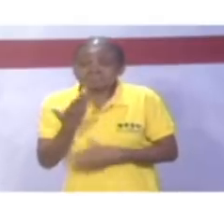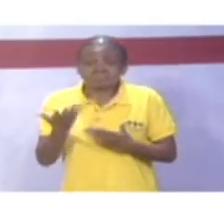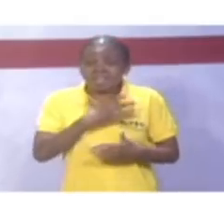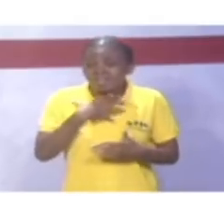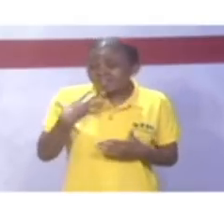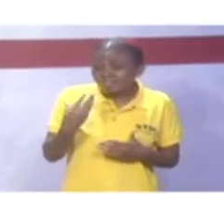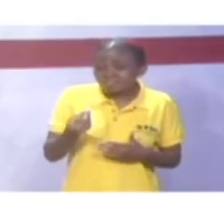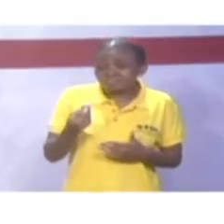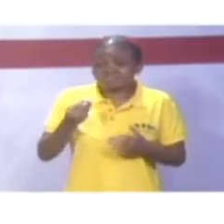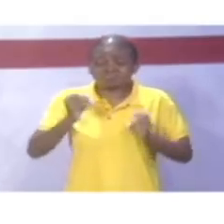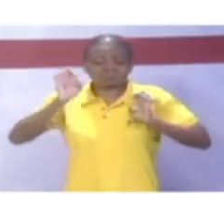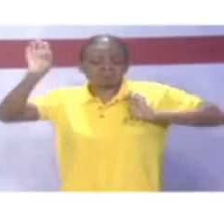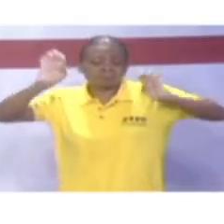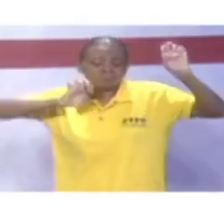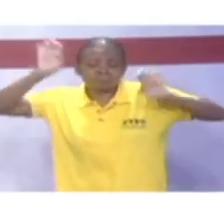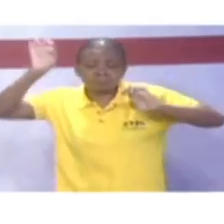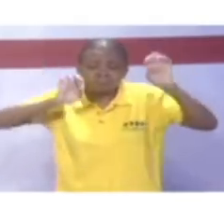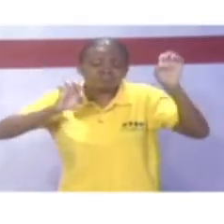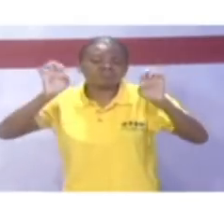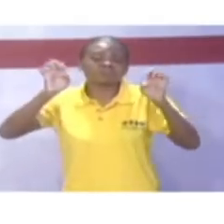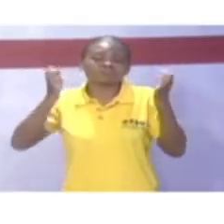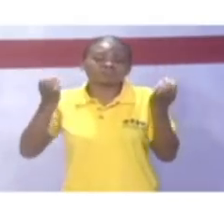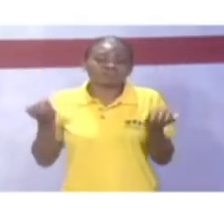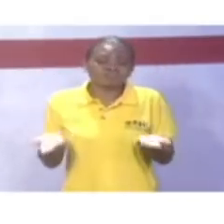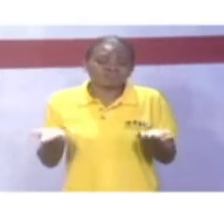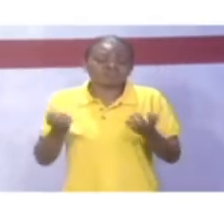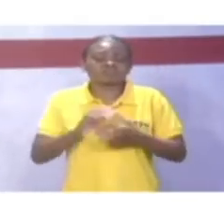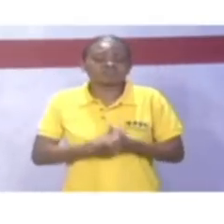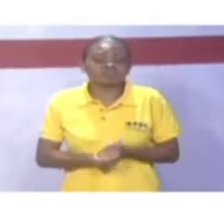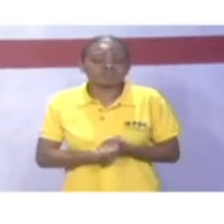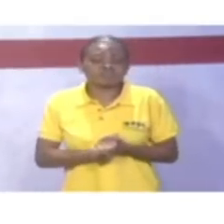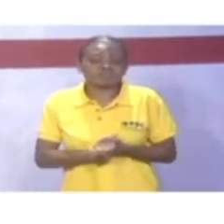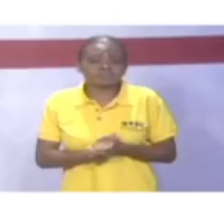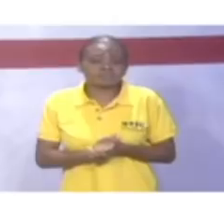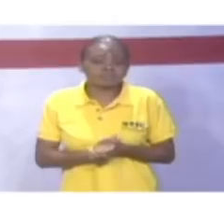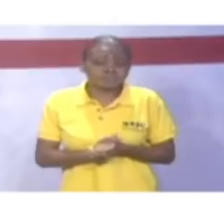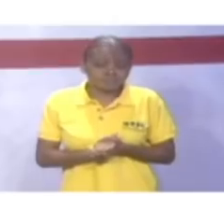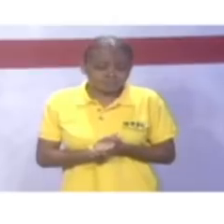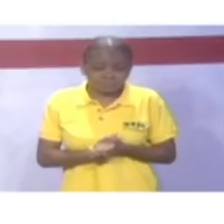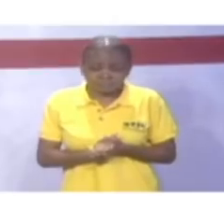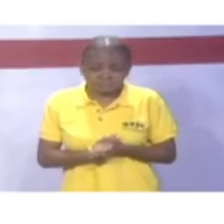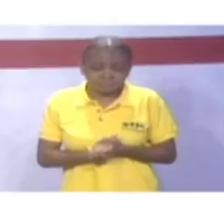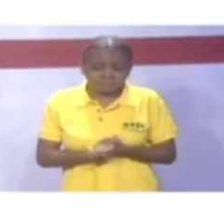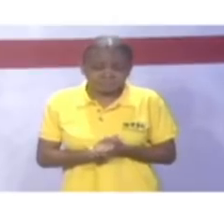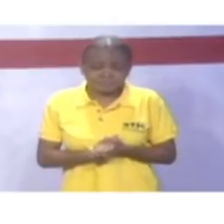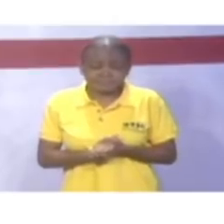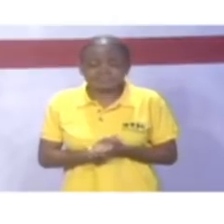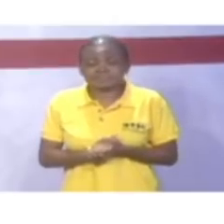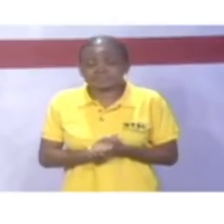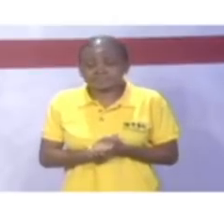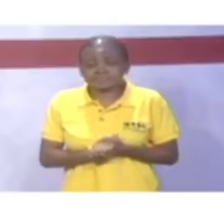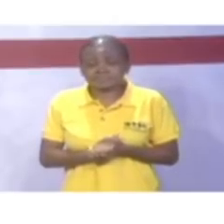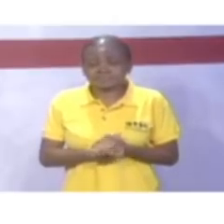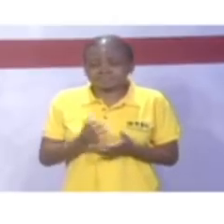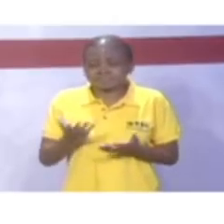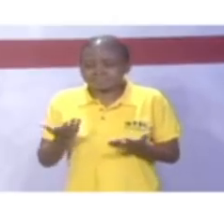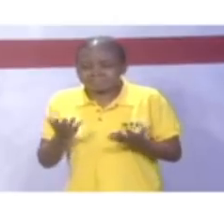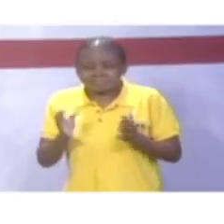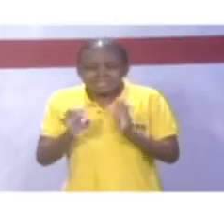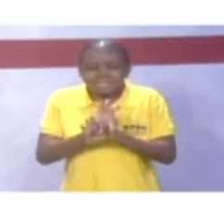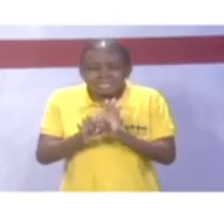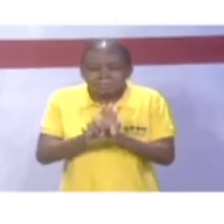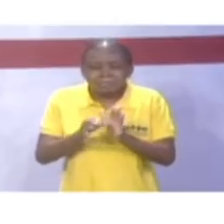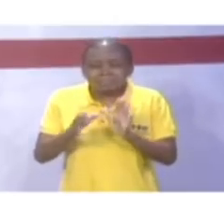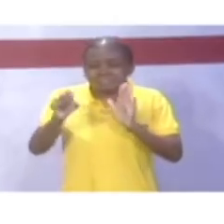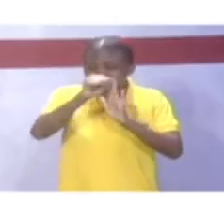hold a meeting today with stakeholders, but that aside, how is that policy consistent? Because state sector, for example, has no such policy. For